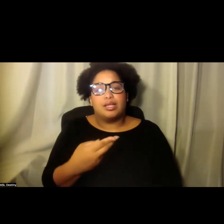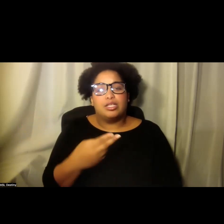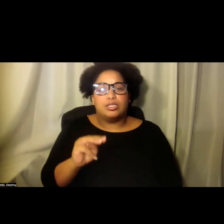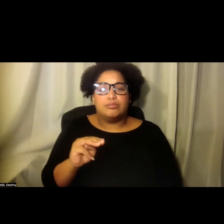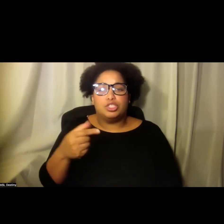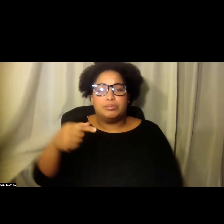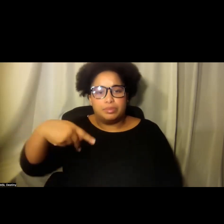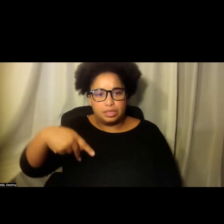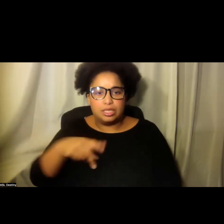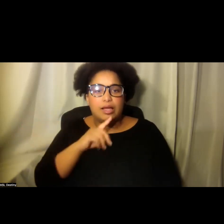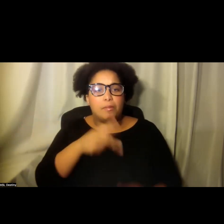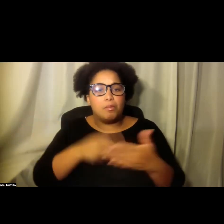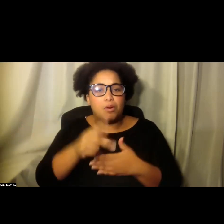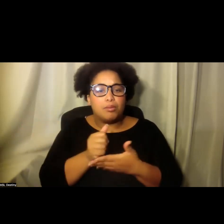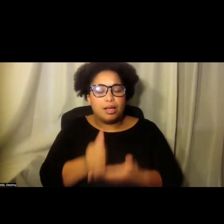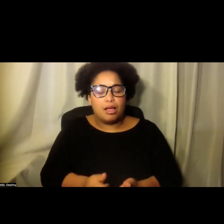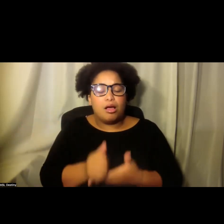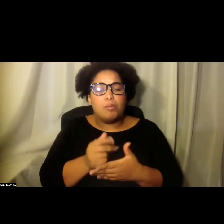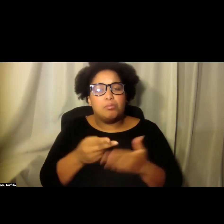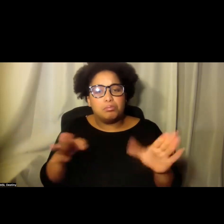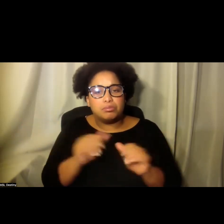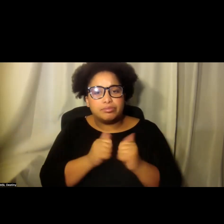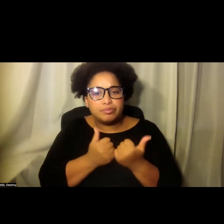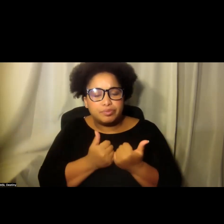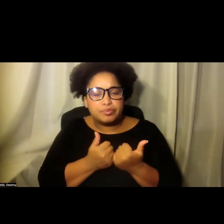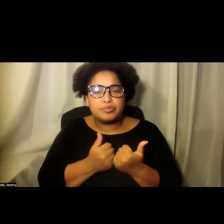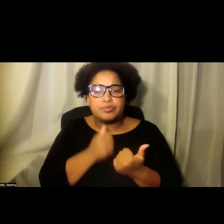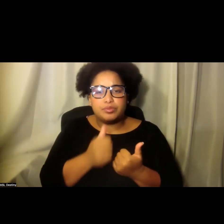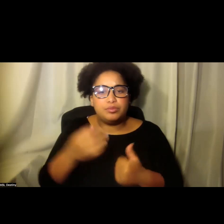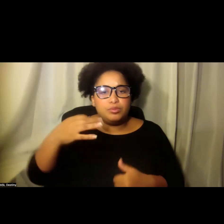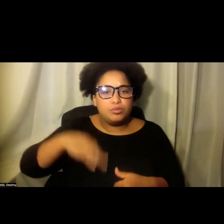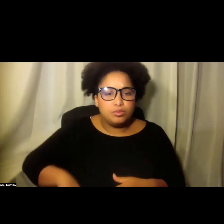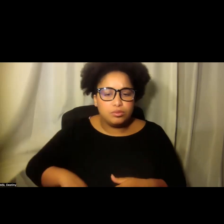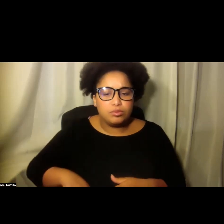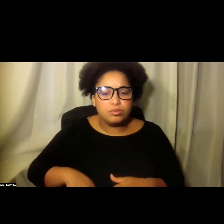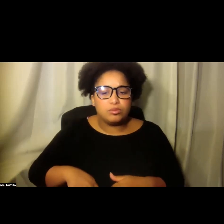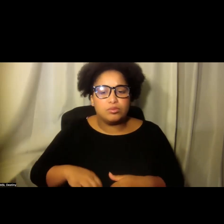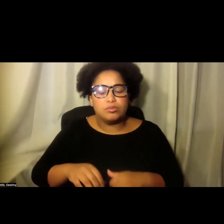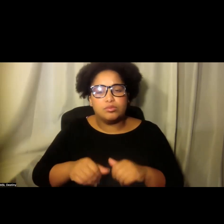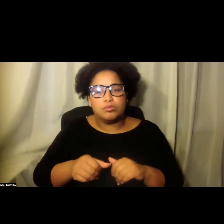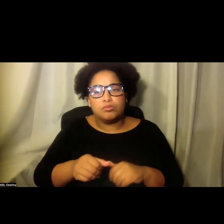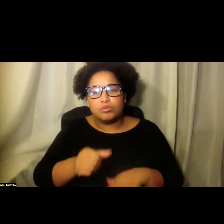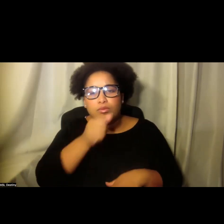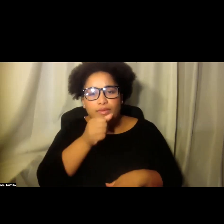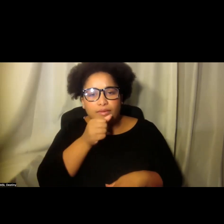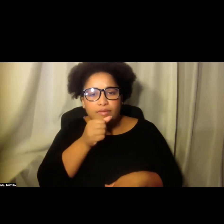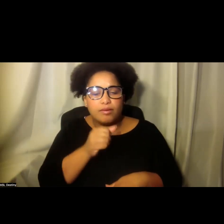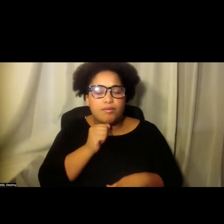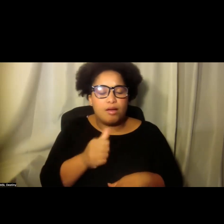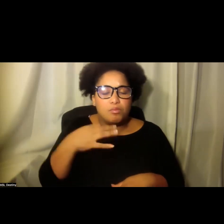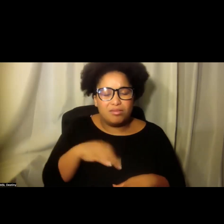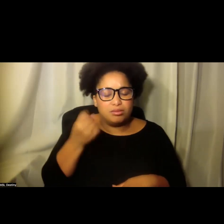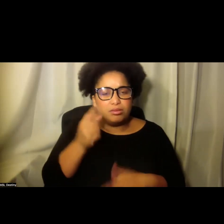is a program that can help public agencies and nonprofits, public or private nonprofits, that